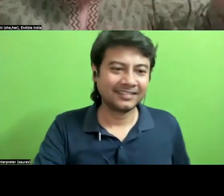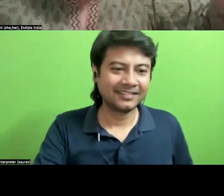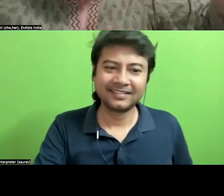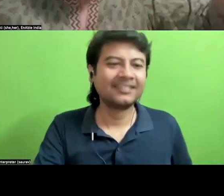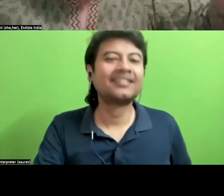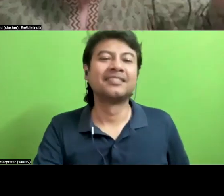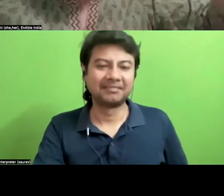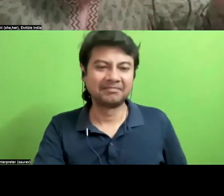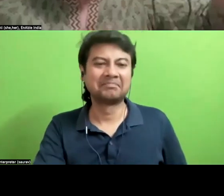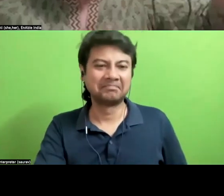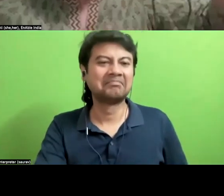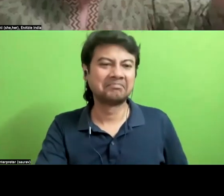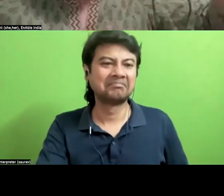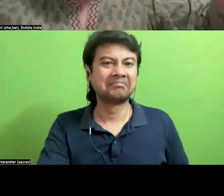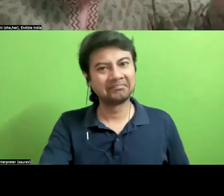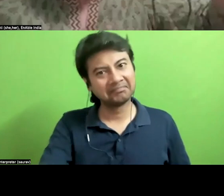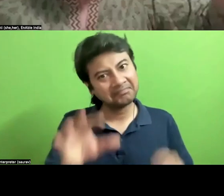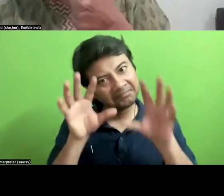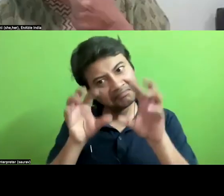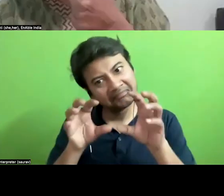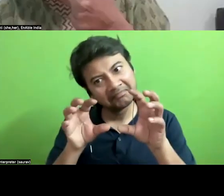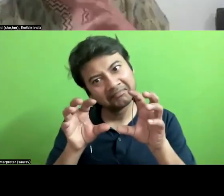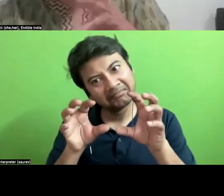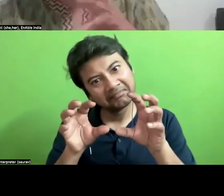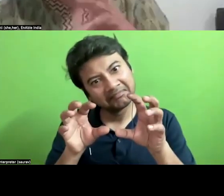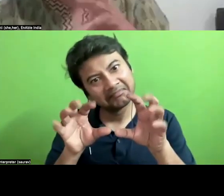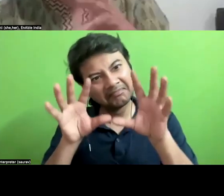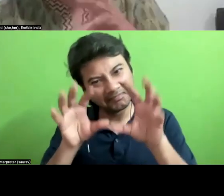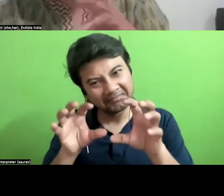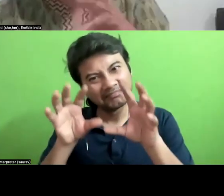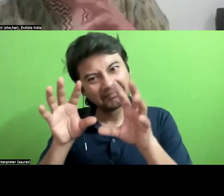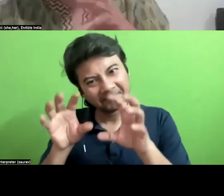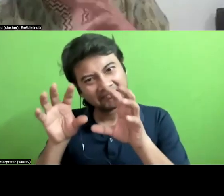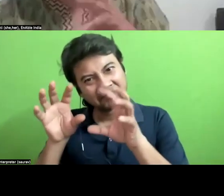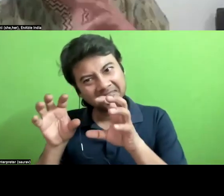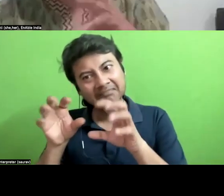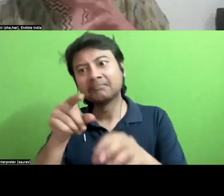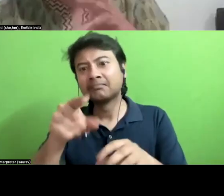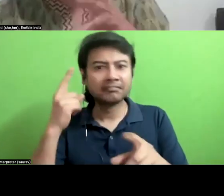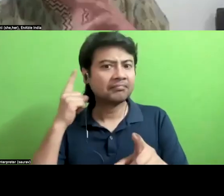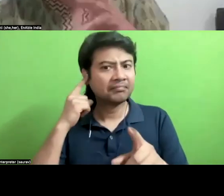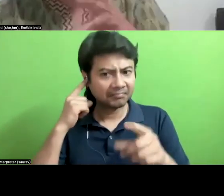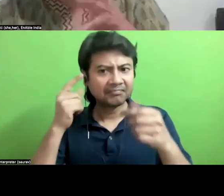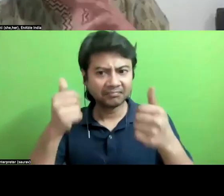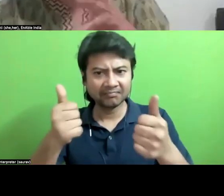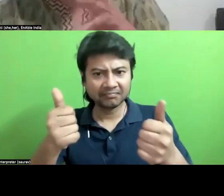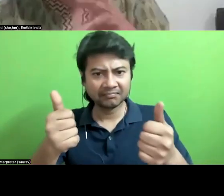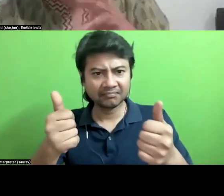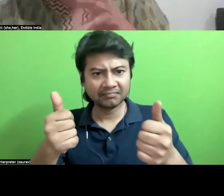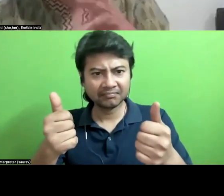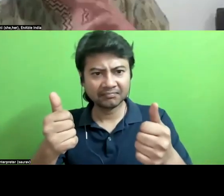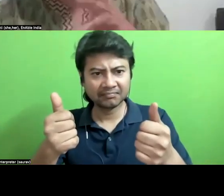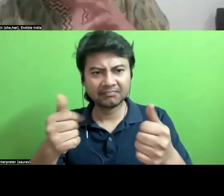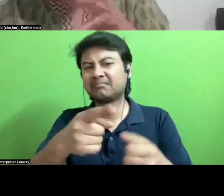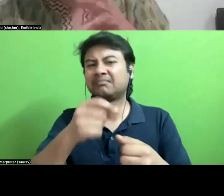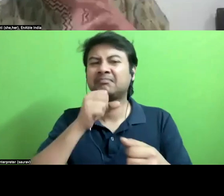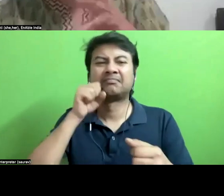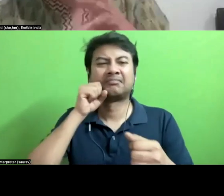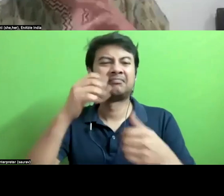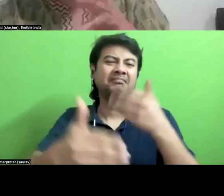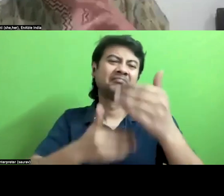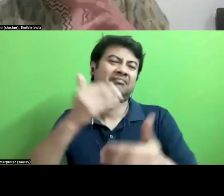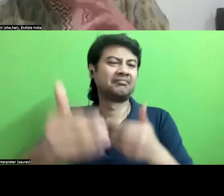still stuck, or off and on, please. Off and on, yeah. But can people hear me? Yeah. Okay. Let me then just go ahead. It's open,